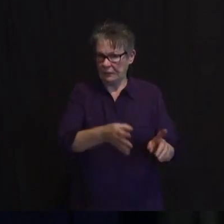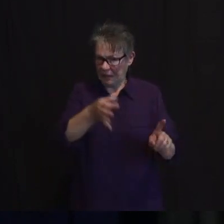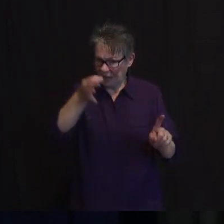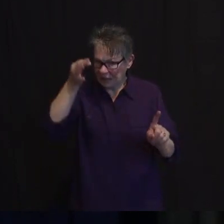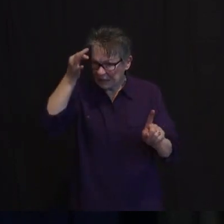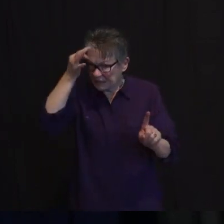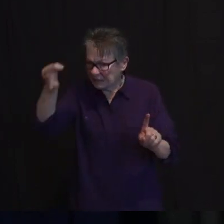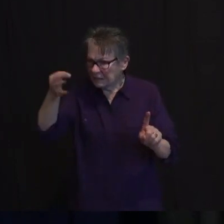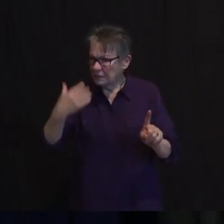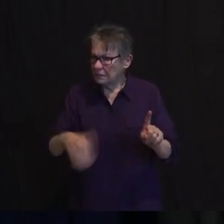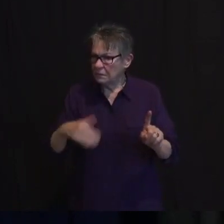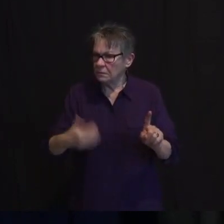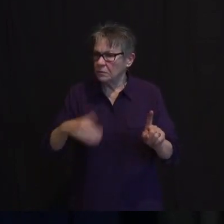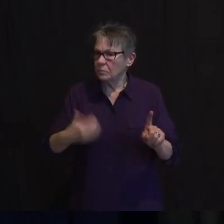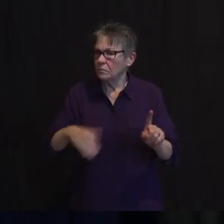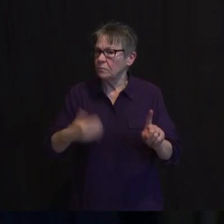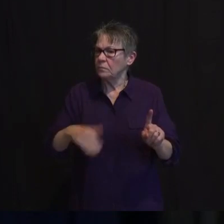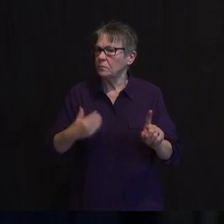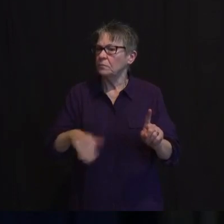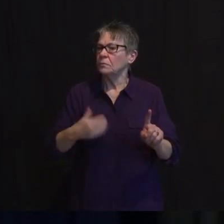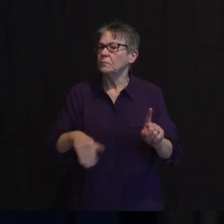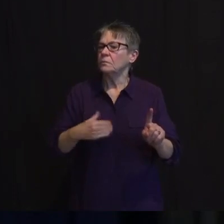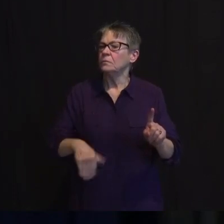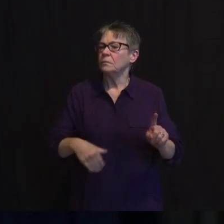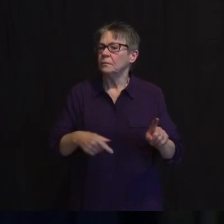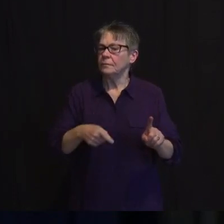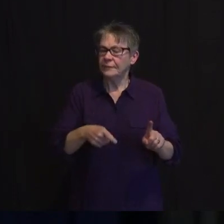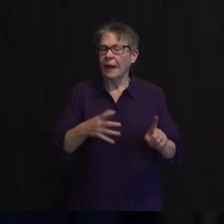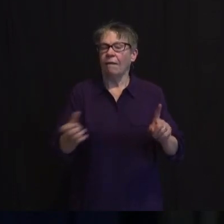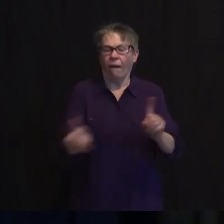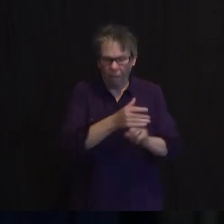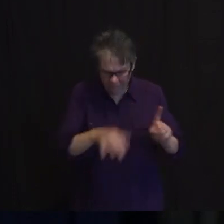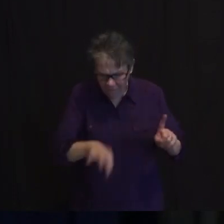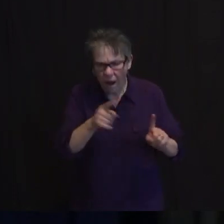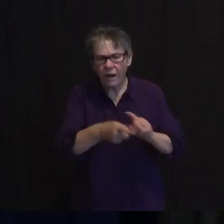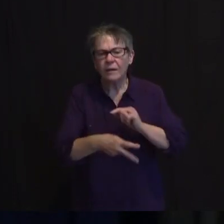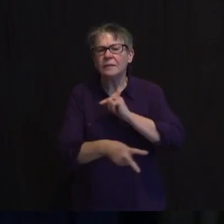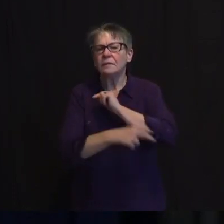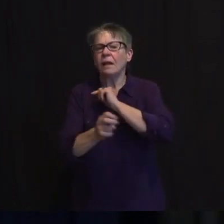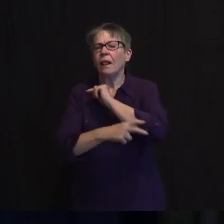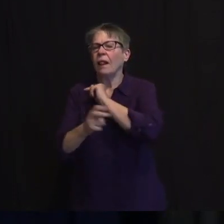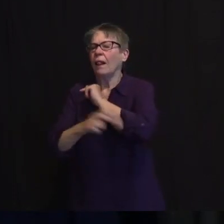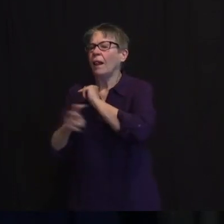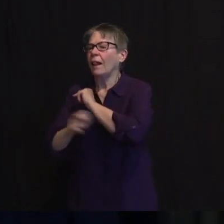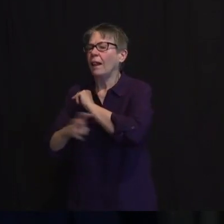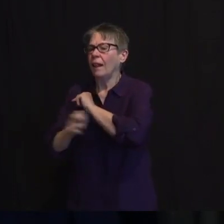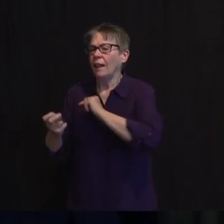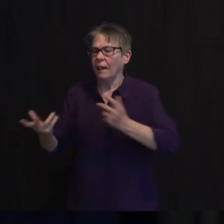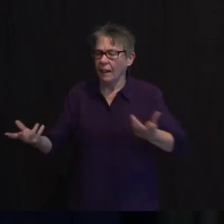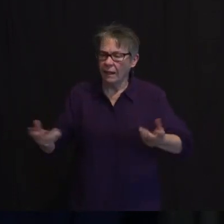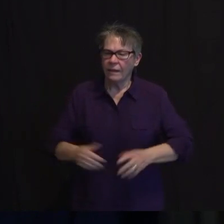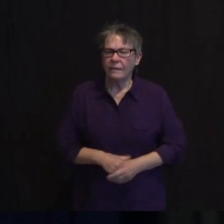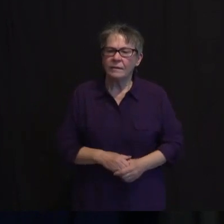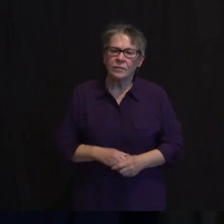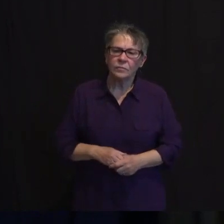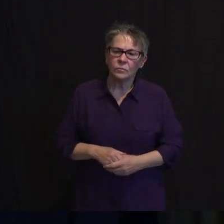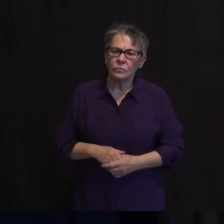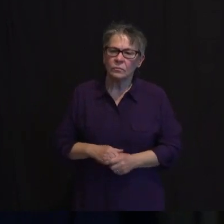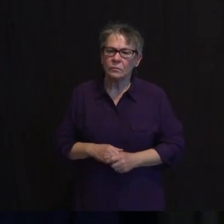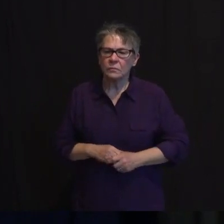EO violation. And just lastly, Governor, I'd just like to highlight, I know last week we talked about those 75 ambulances